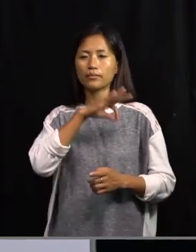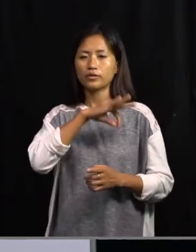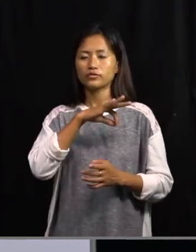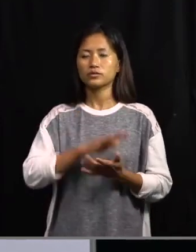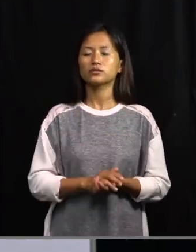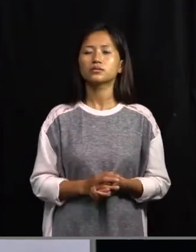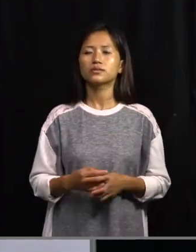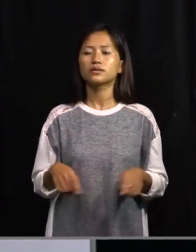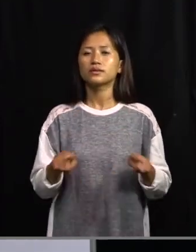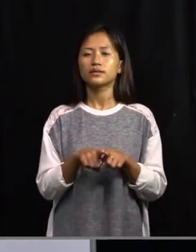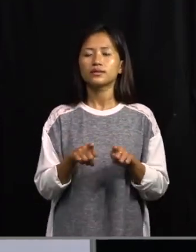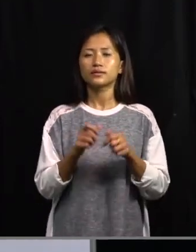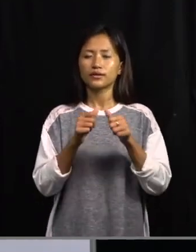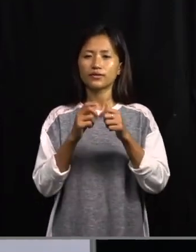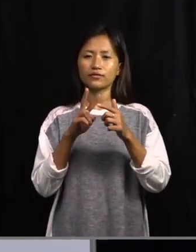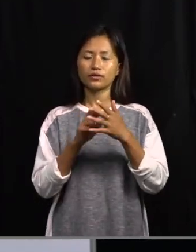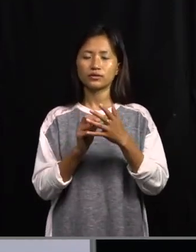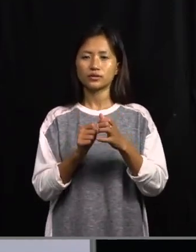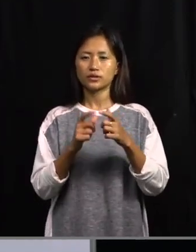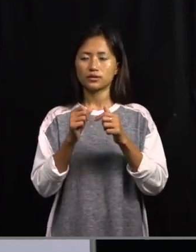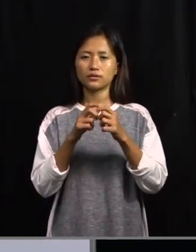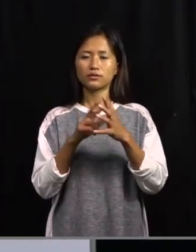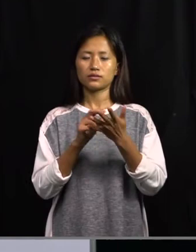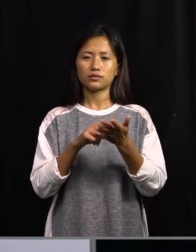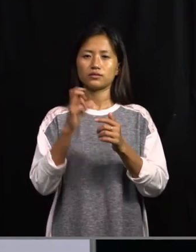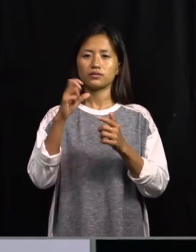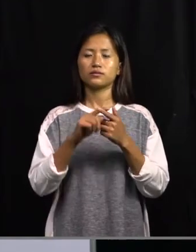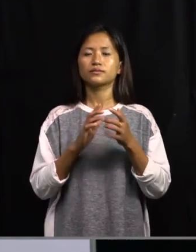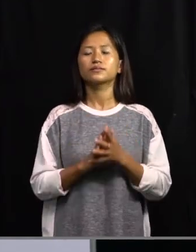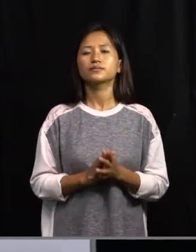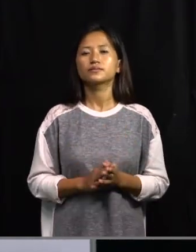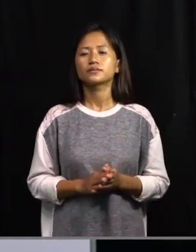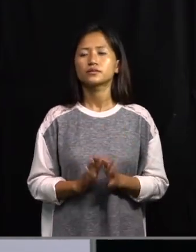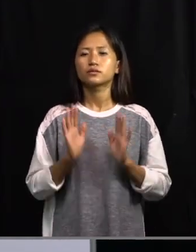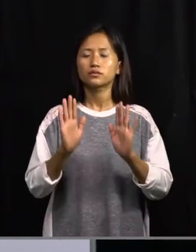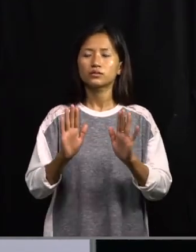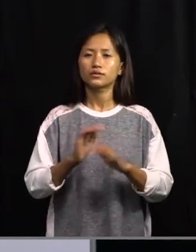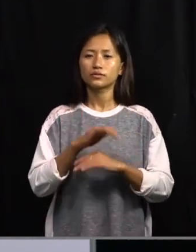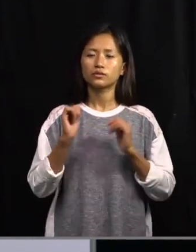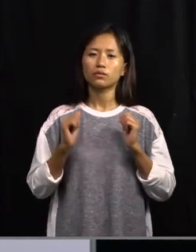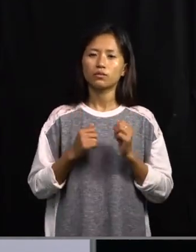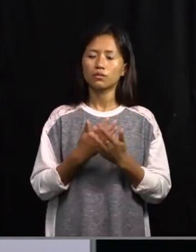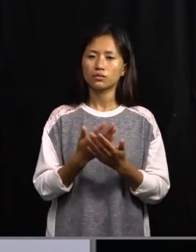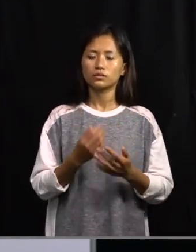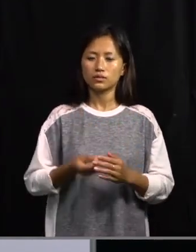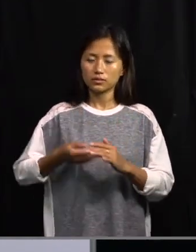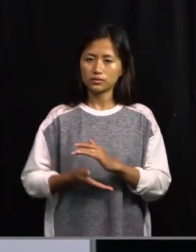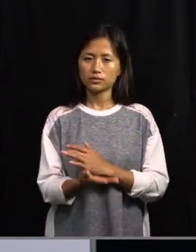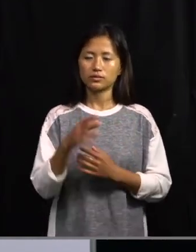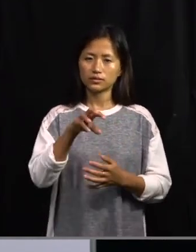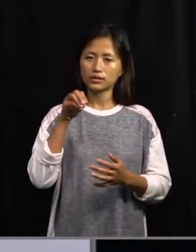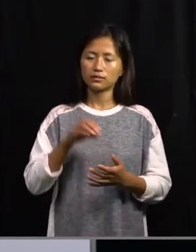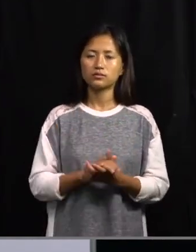telling you earlier, the central government, they also have their own public sector undertakings or